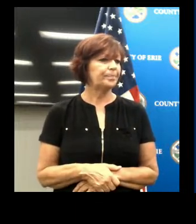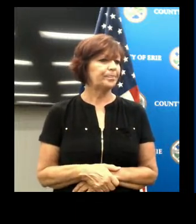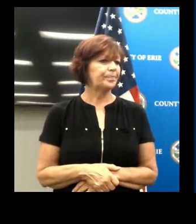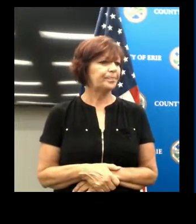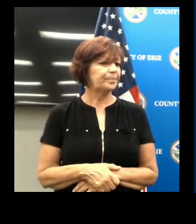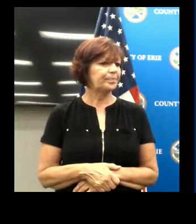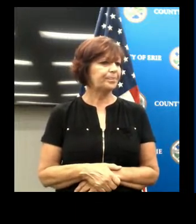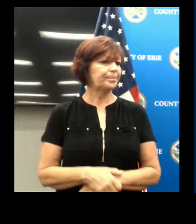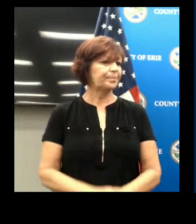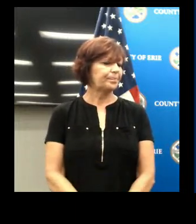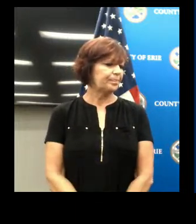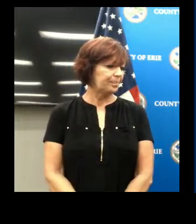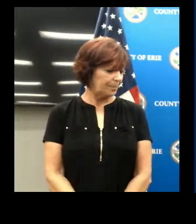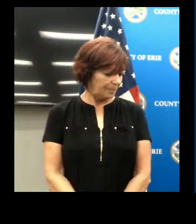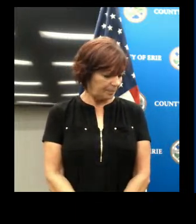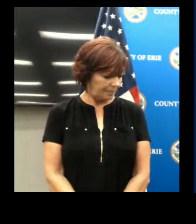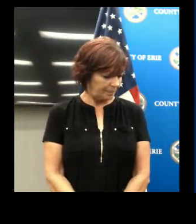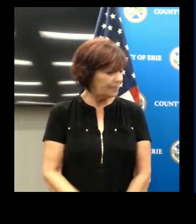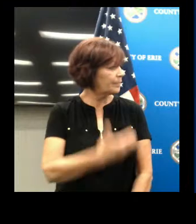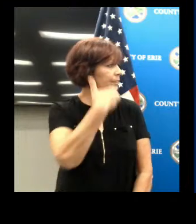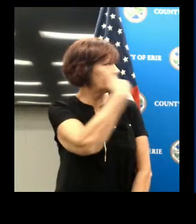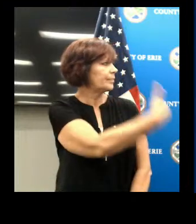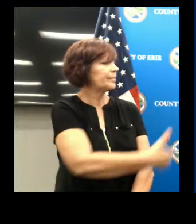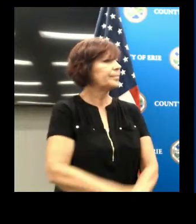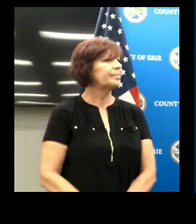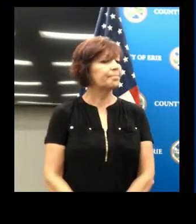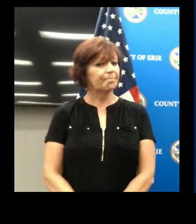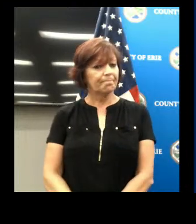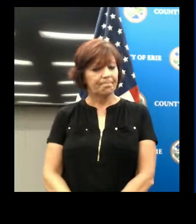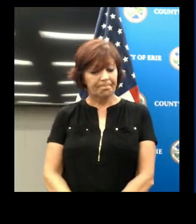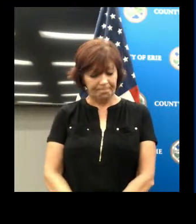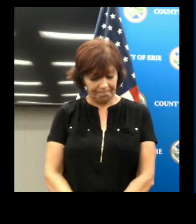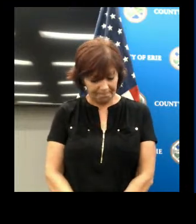questions. Thank you.